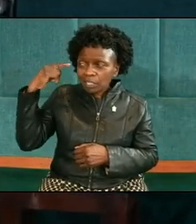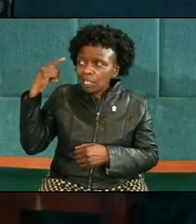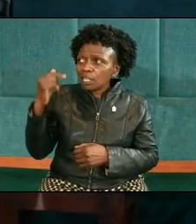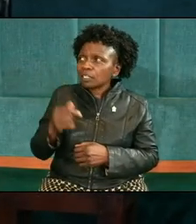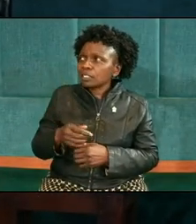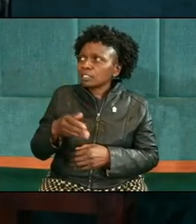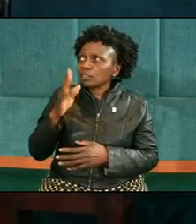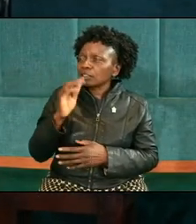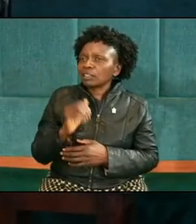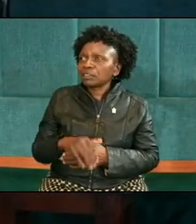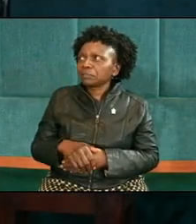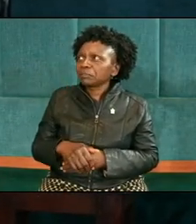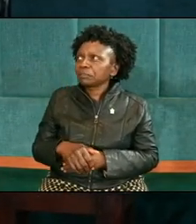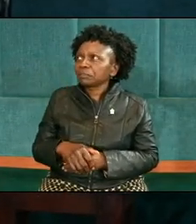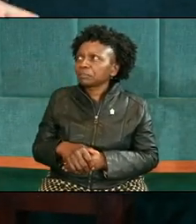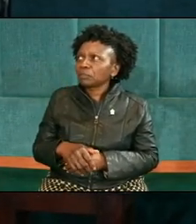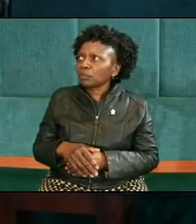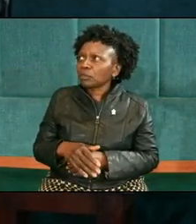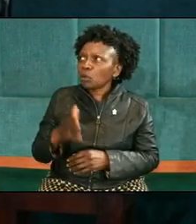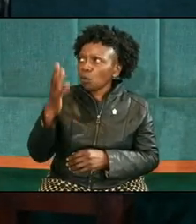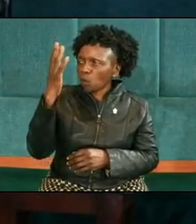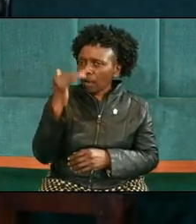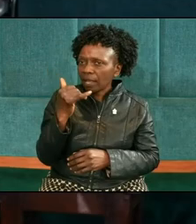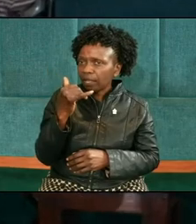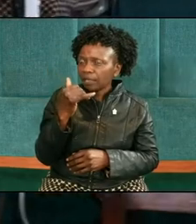case. Here's another case.